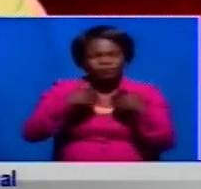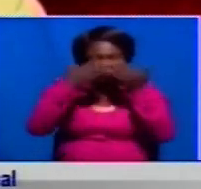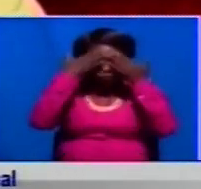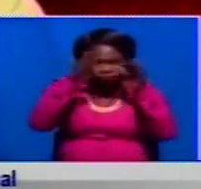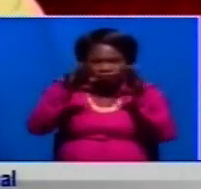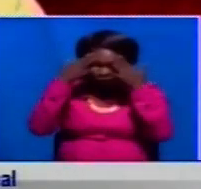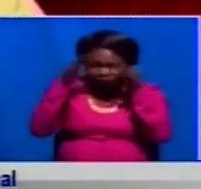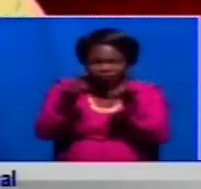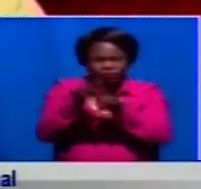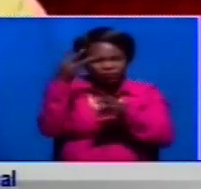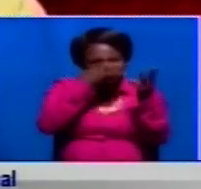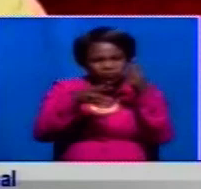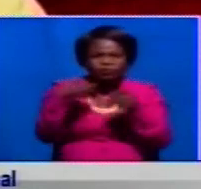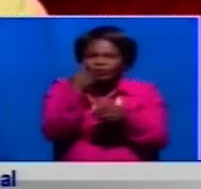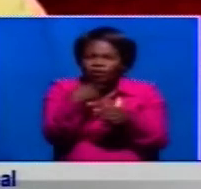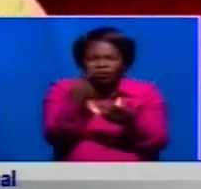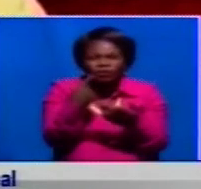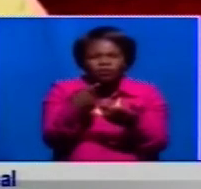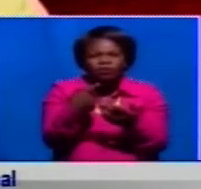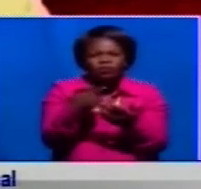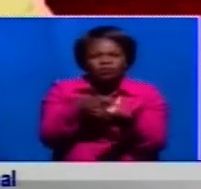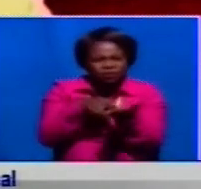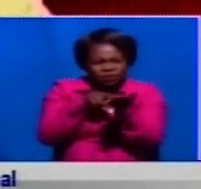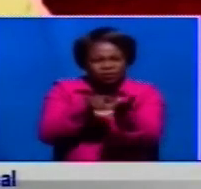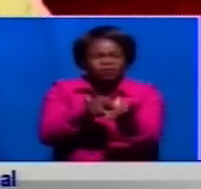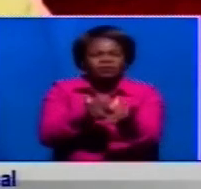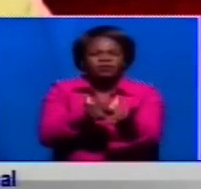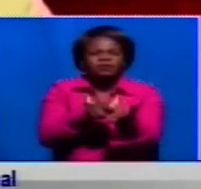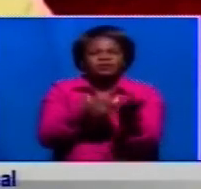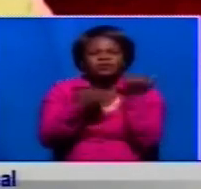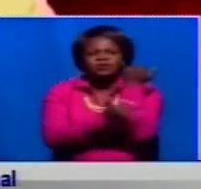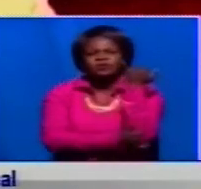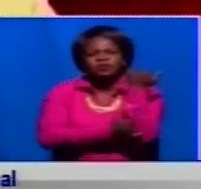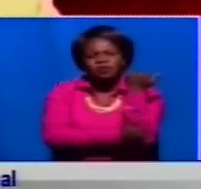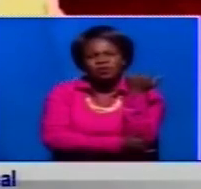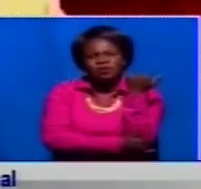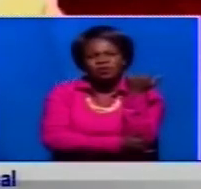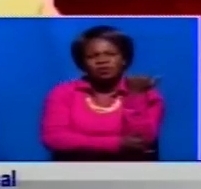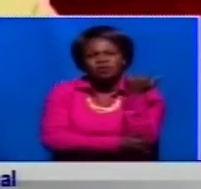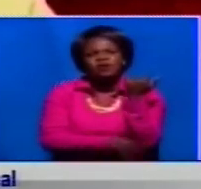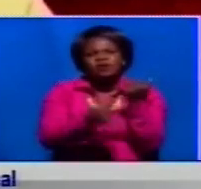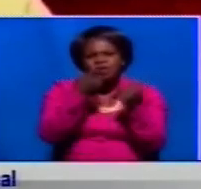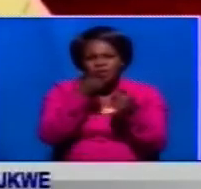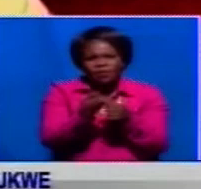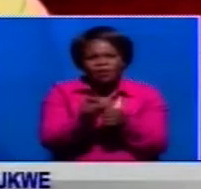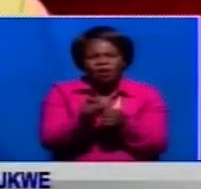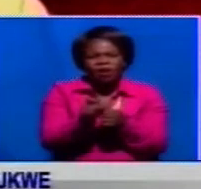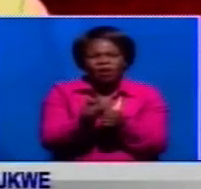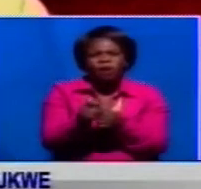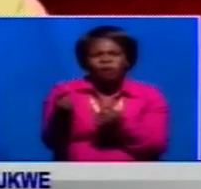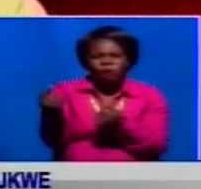the fact that whoever they are, they still represent the country. And they must maintain